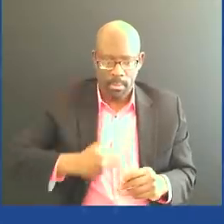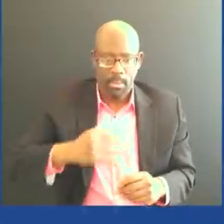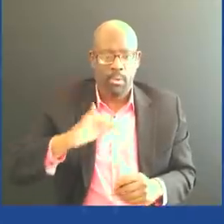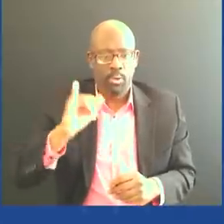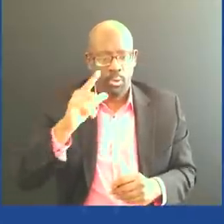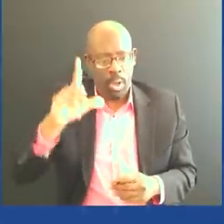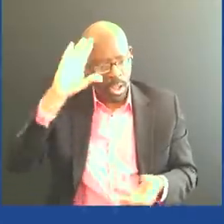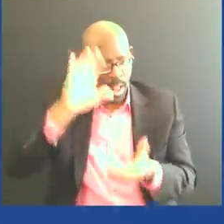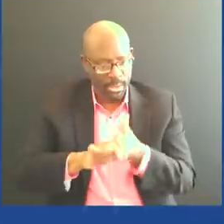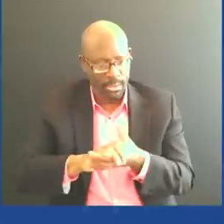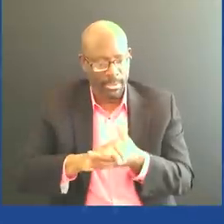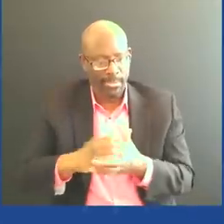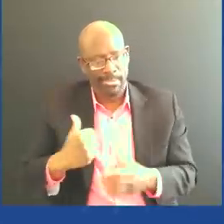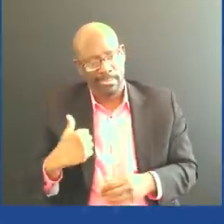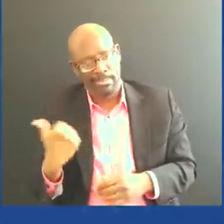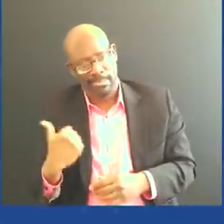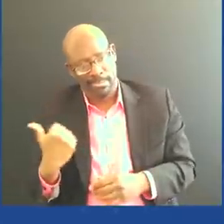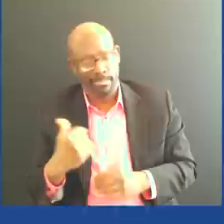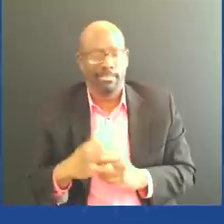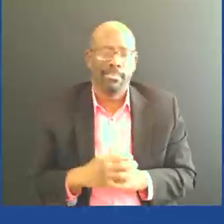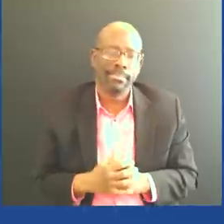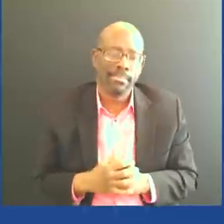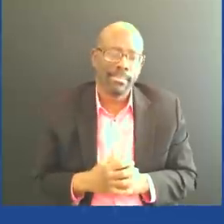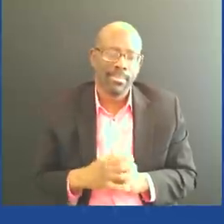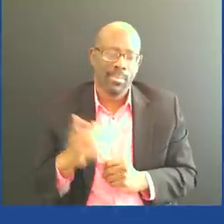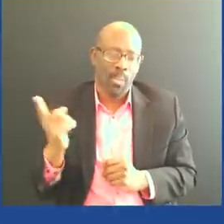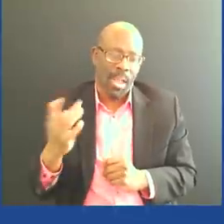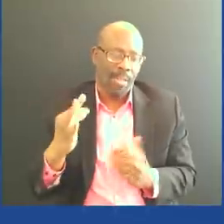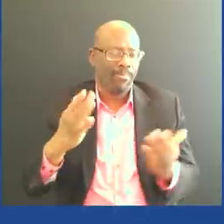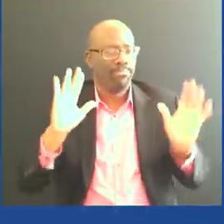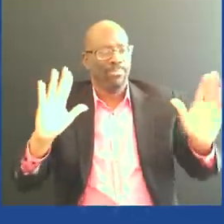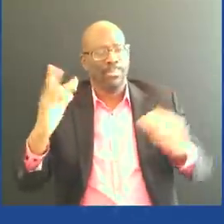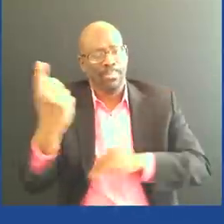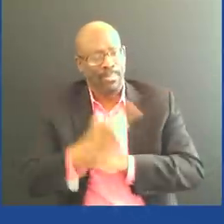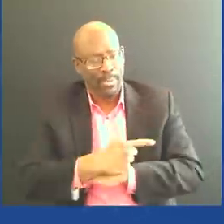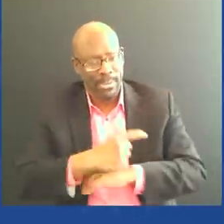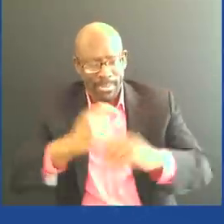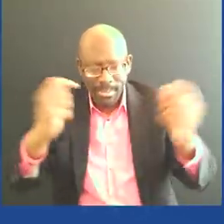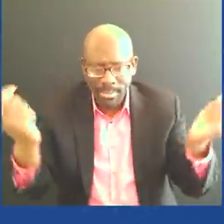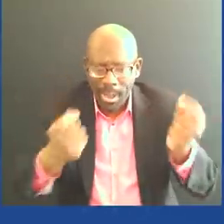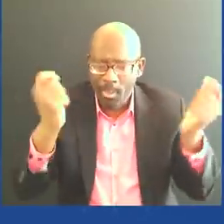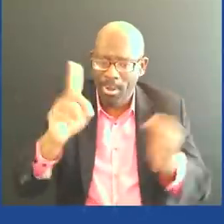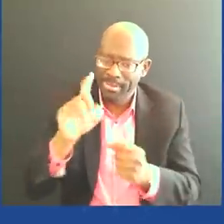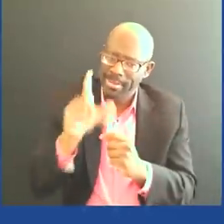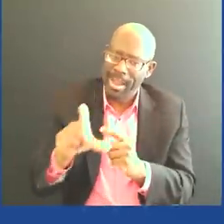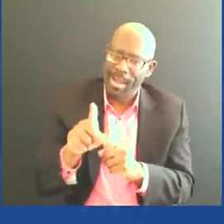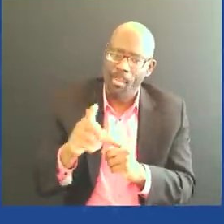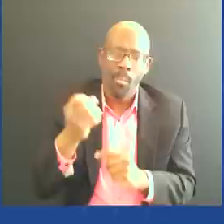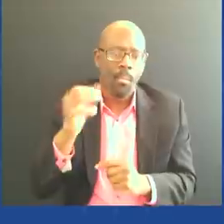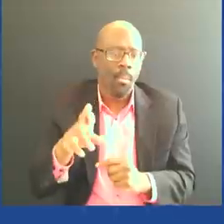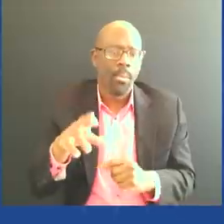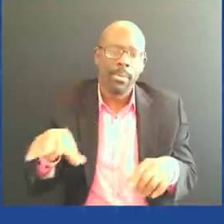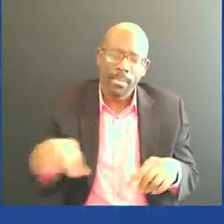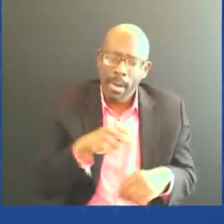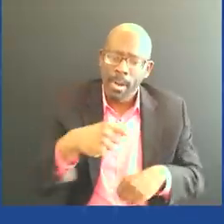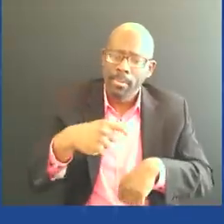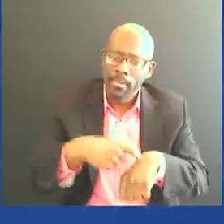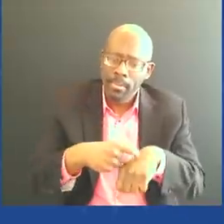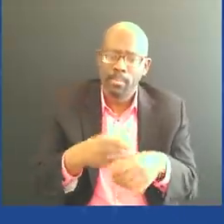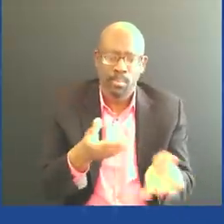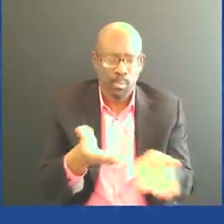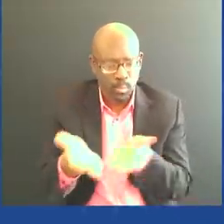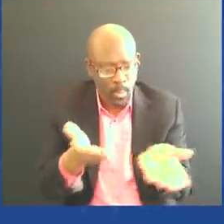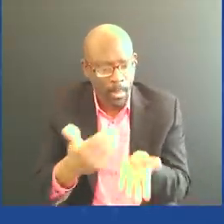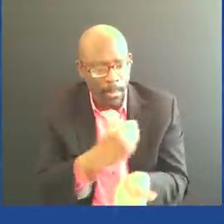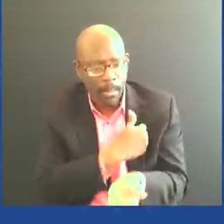It's always a good day when I get to celebrate Delaware or spend time with service members and their families or introduce